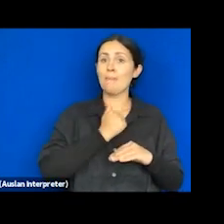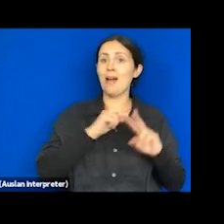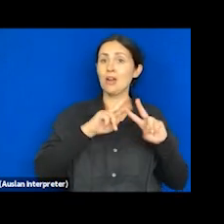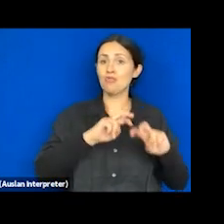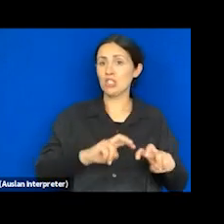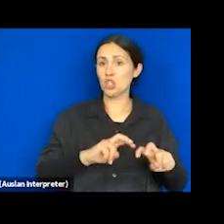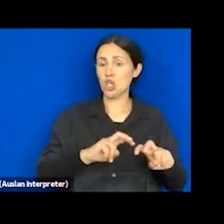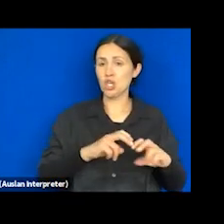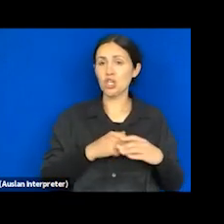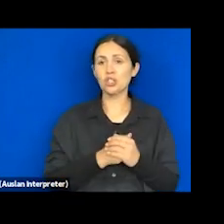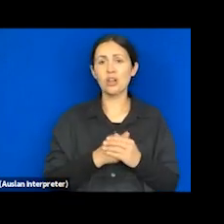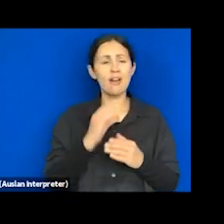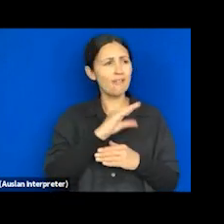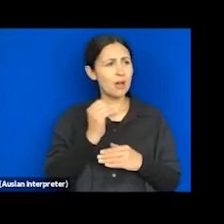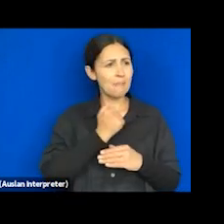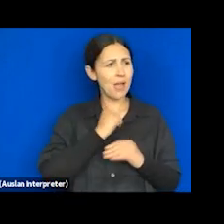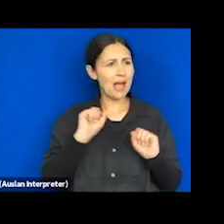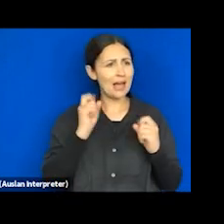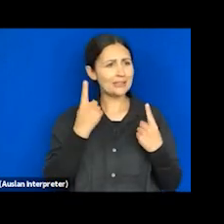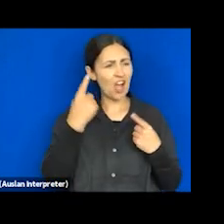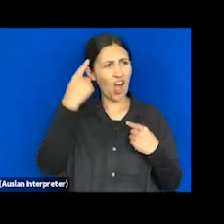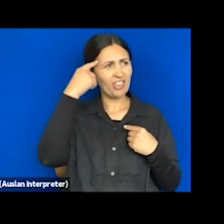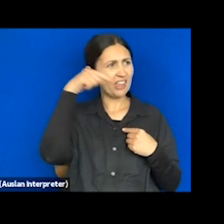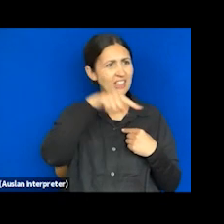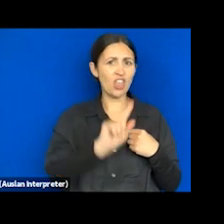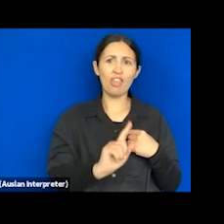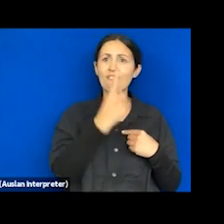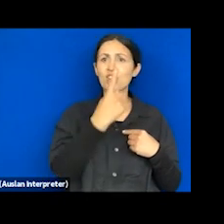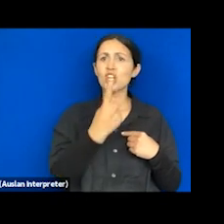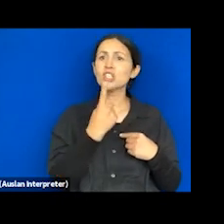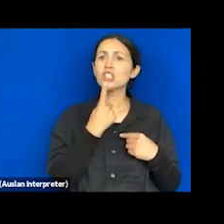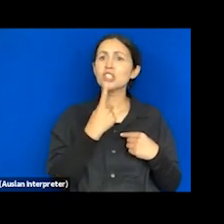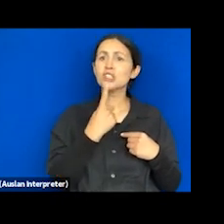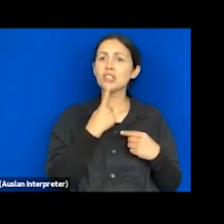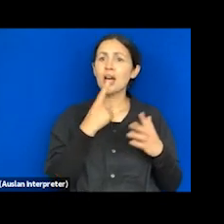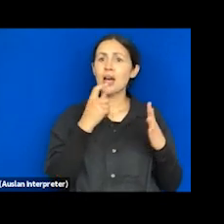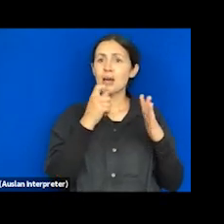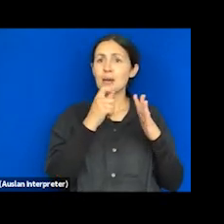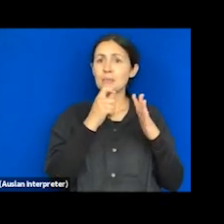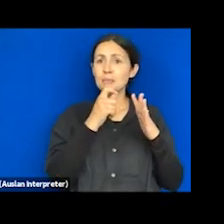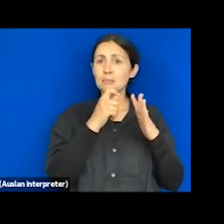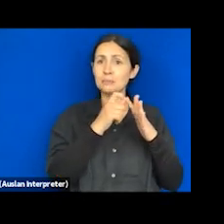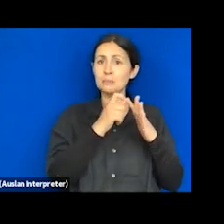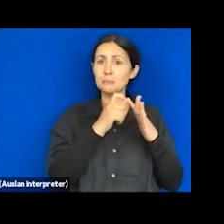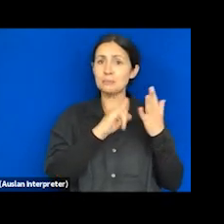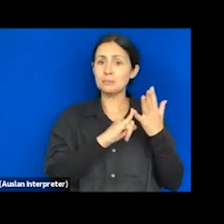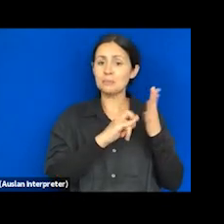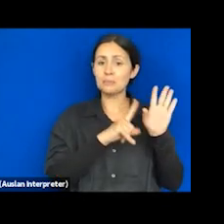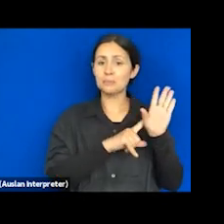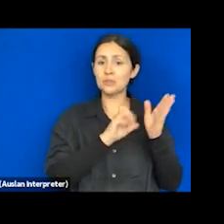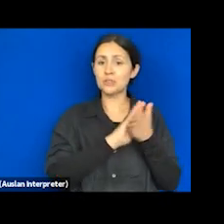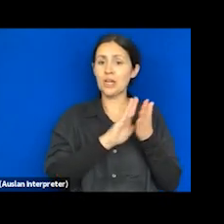actually, as far as I'm aware, the first in the world psychedelic psychotherapy study to look at methamphetamine use disorder,